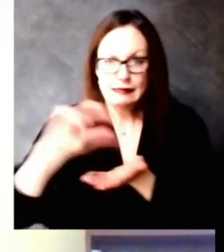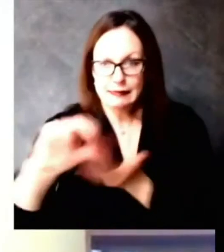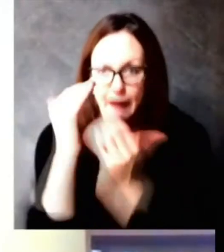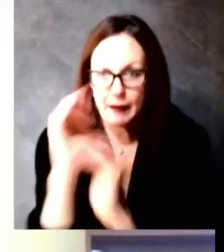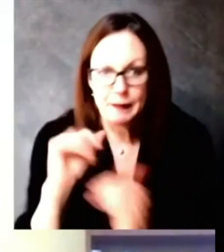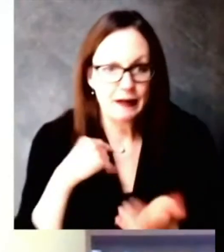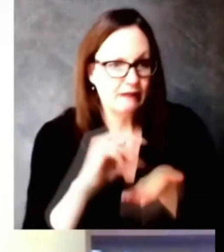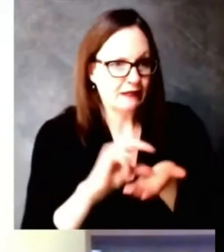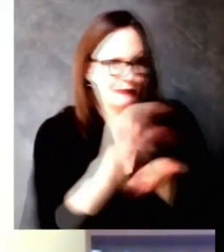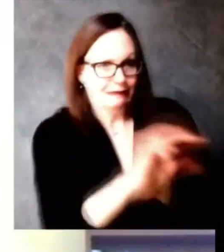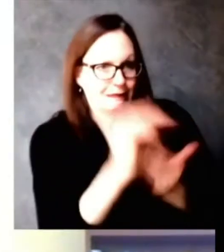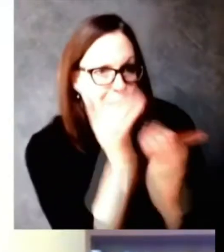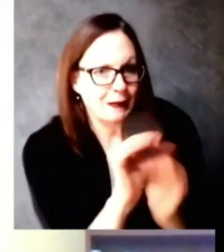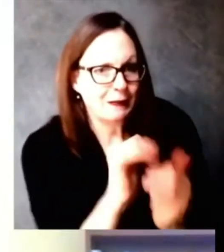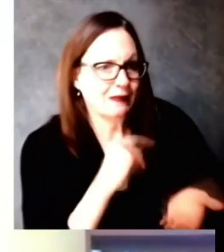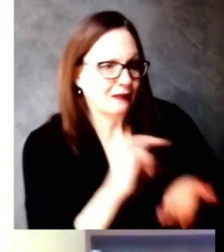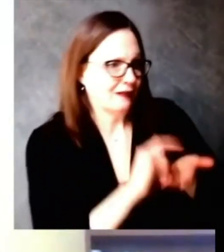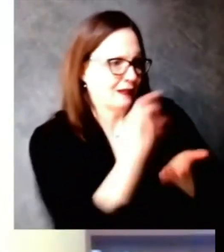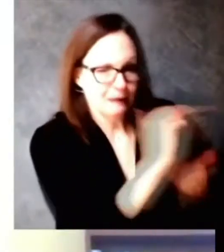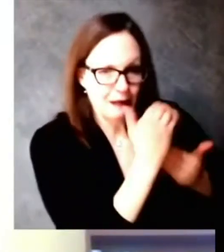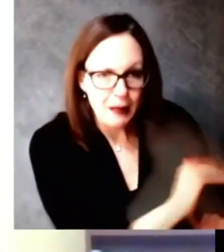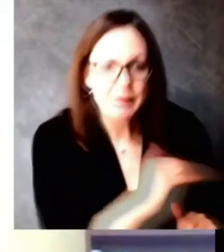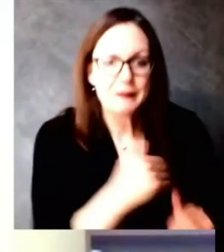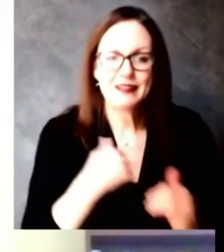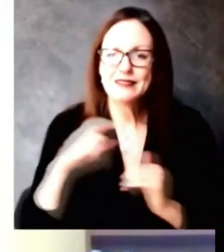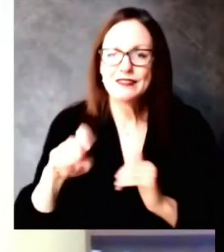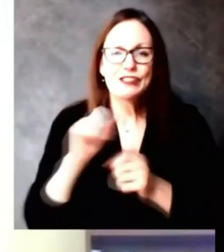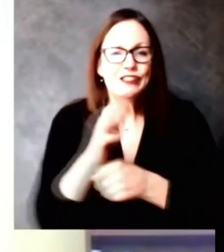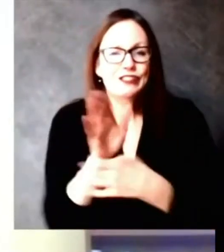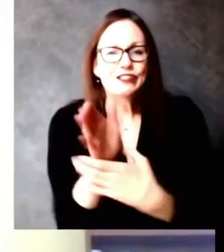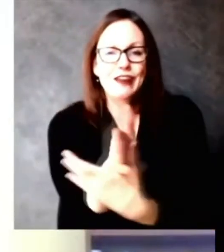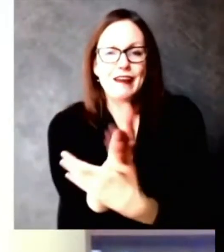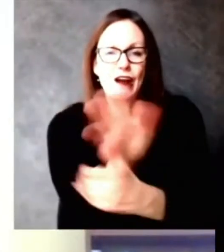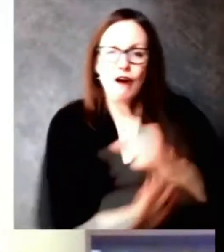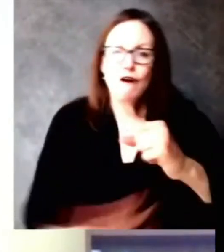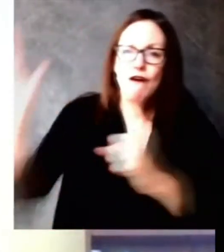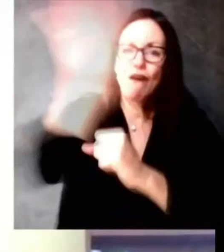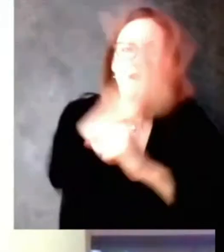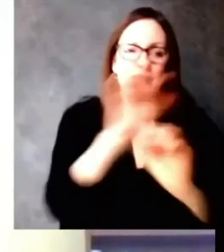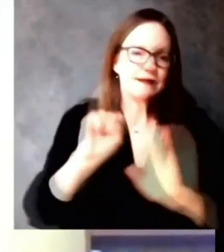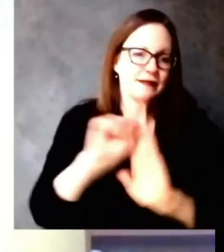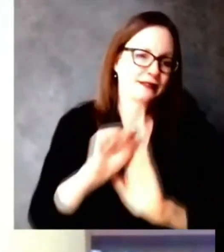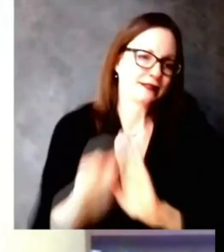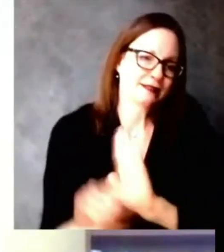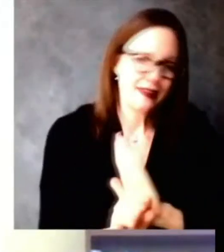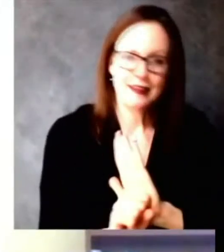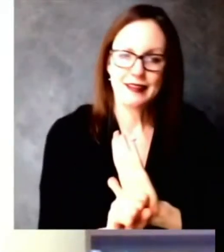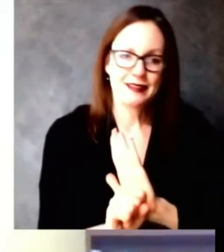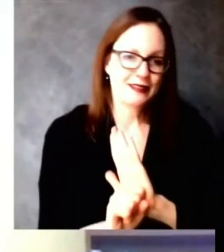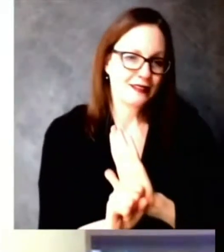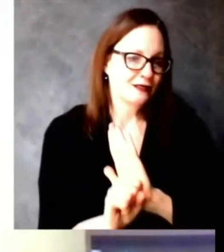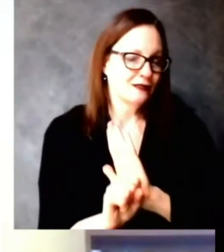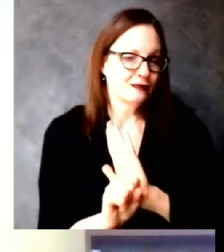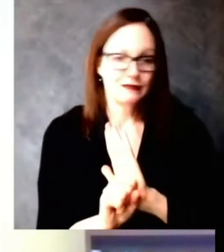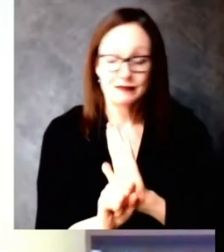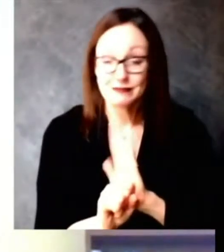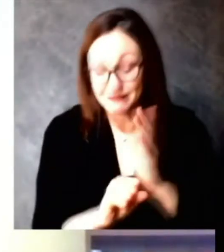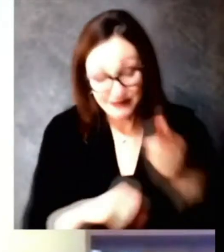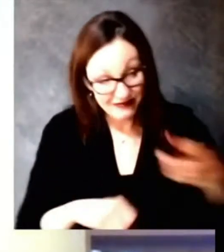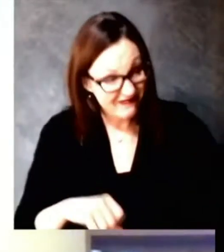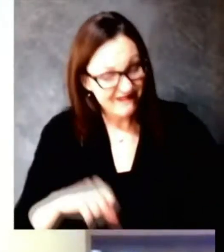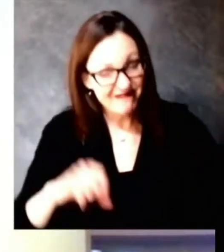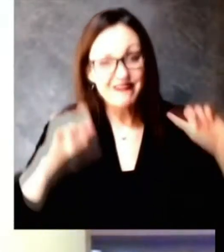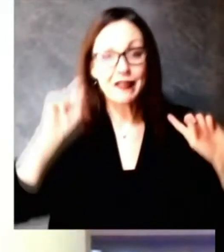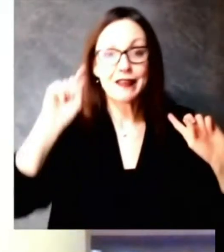vaccines are brought into the mix. And as we've said earlier, Johnson & Johnson has submitted their